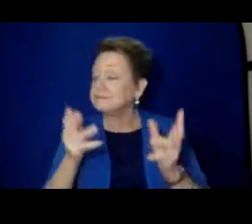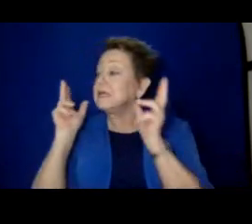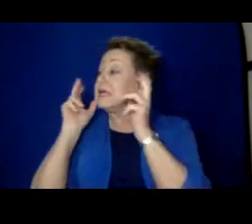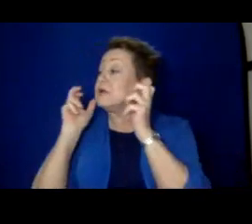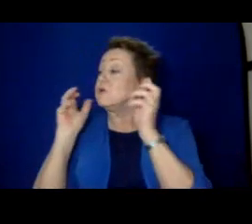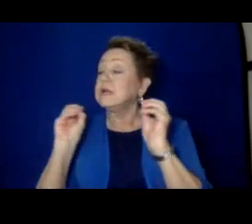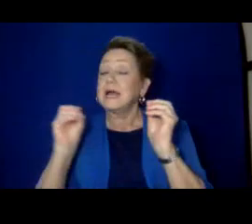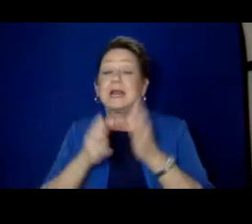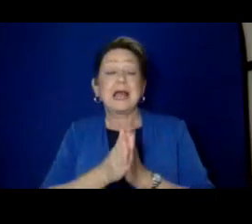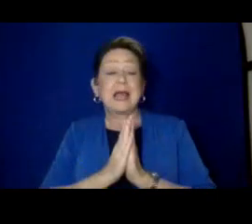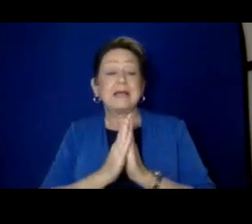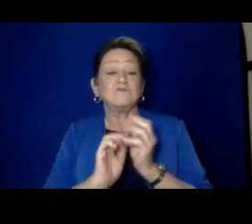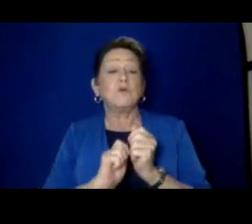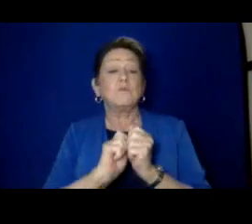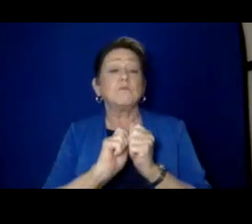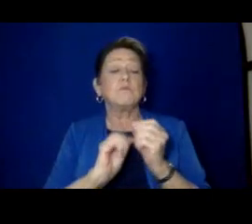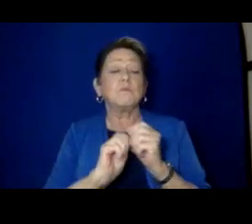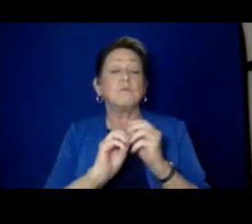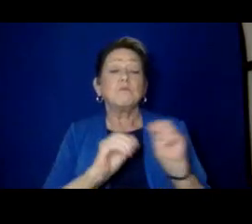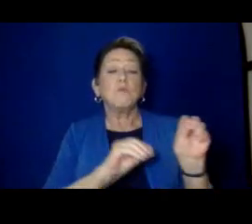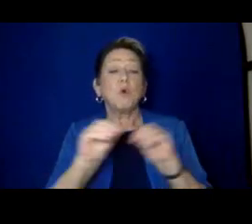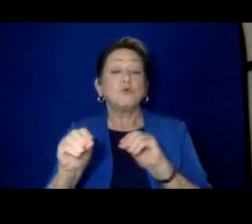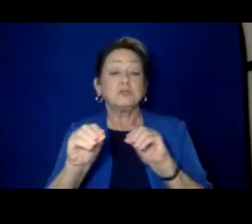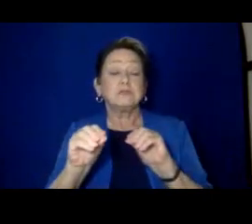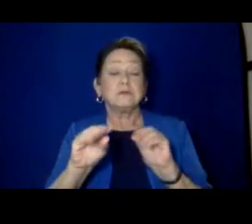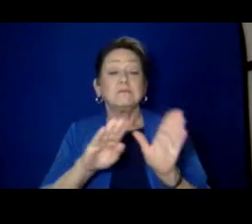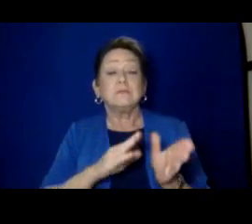Hearing none, I ask for a motion to move this to the full board.